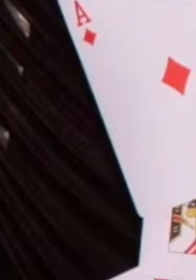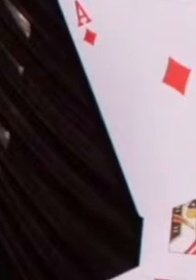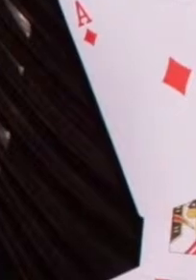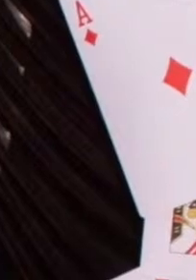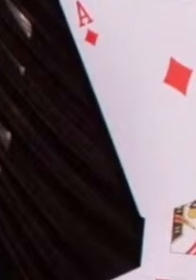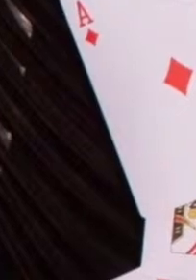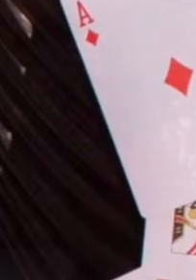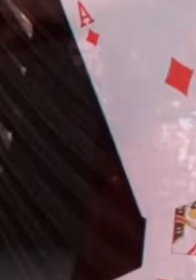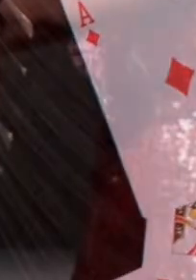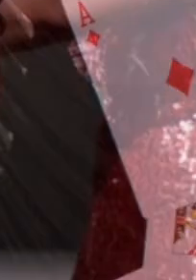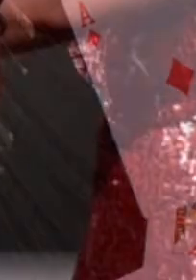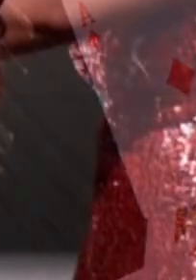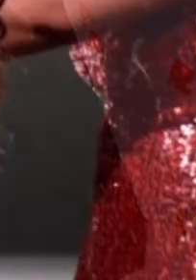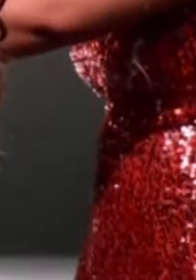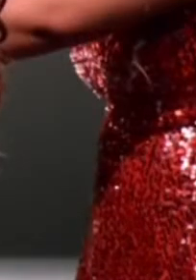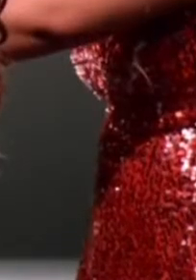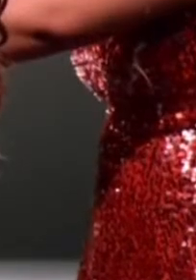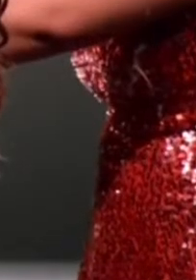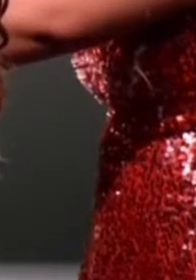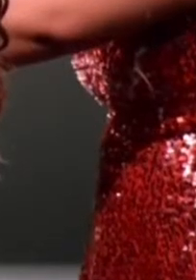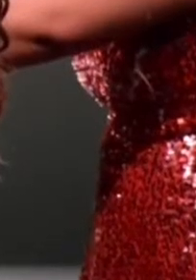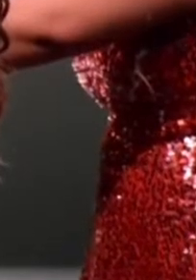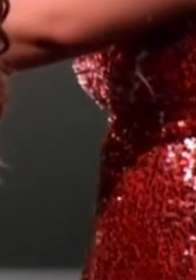midnight, we watch the